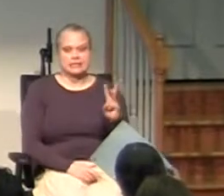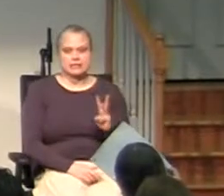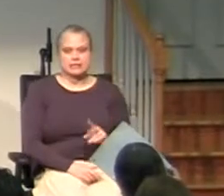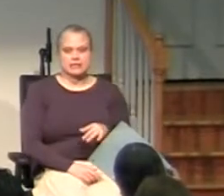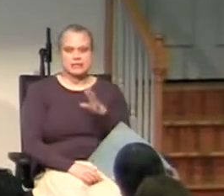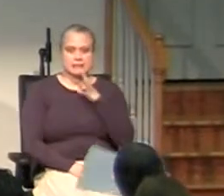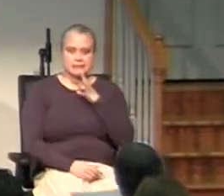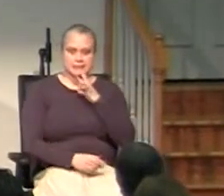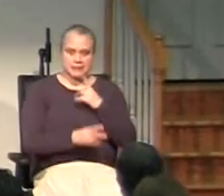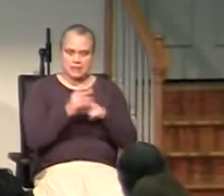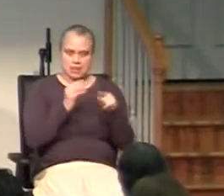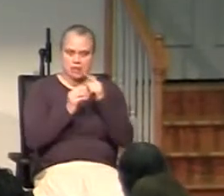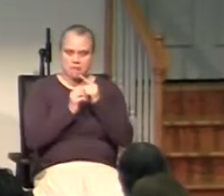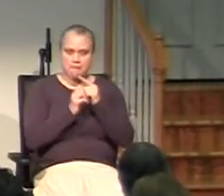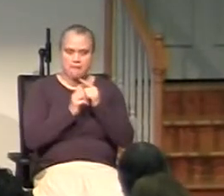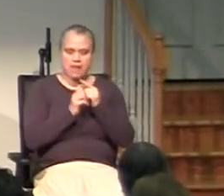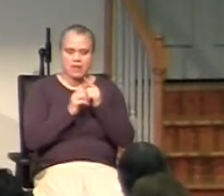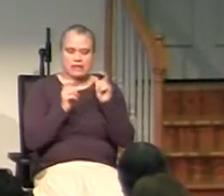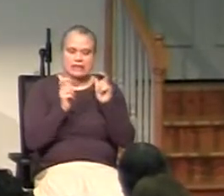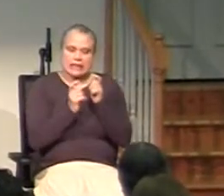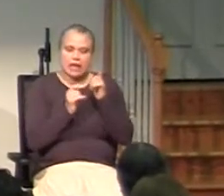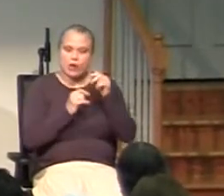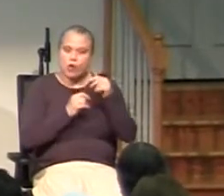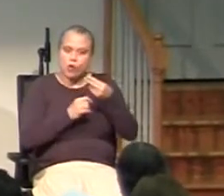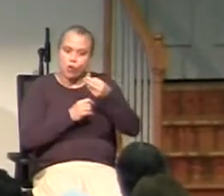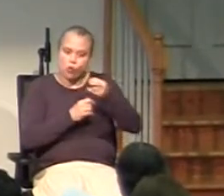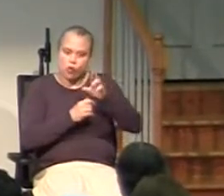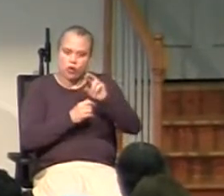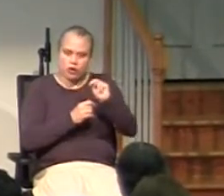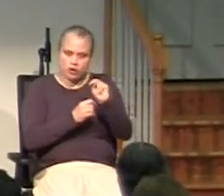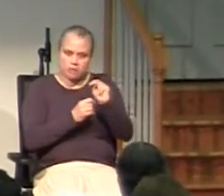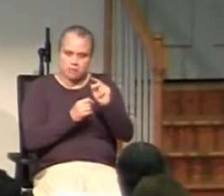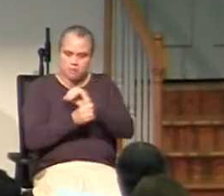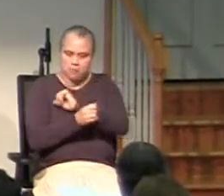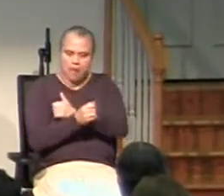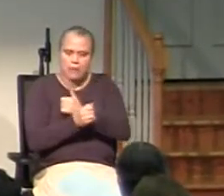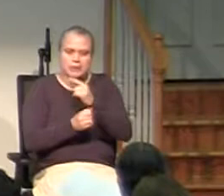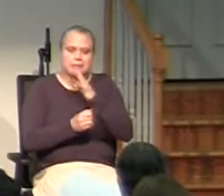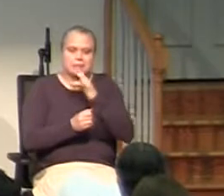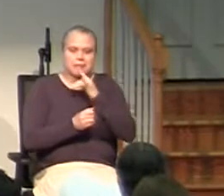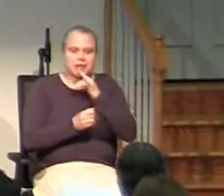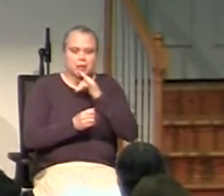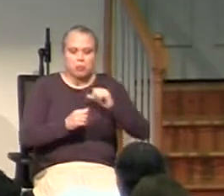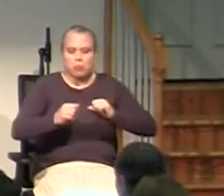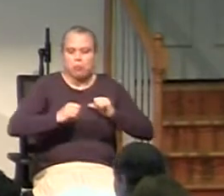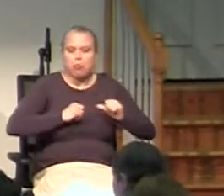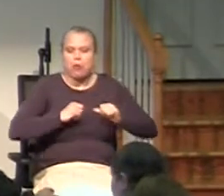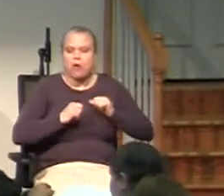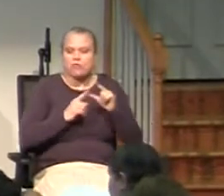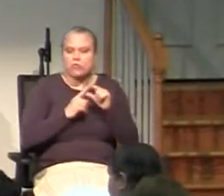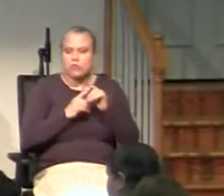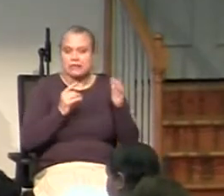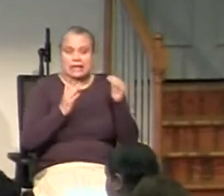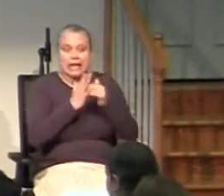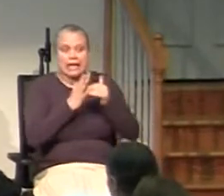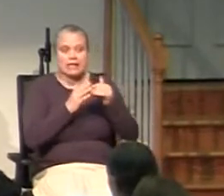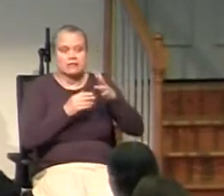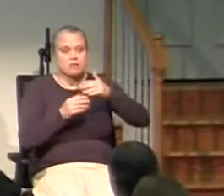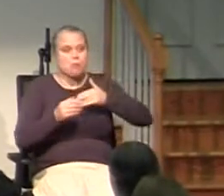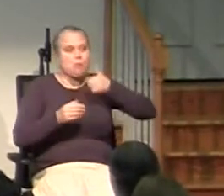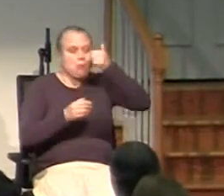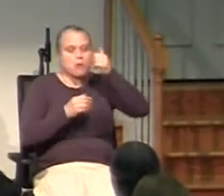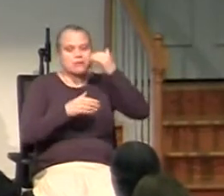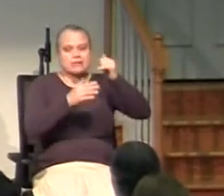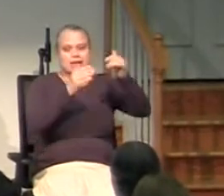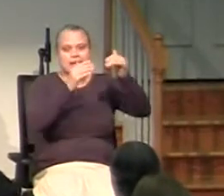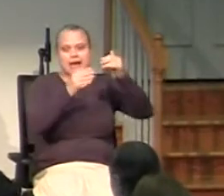It speaks about this little horn power. He says he speaks pompous words against the Most High. He shall persecute the saints of the